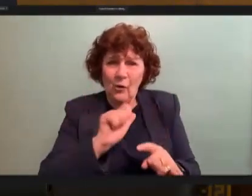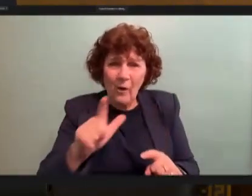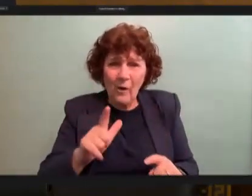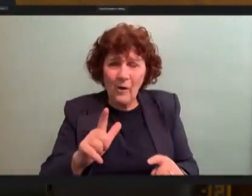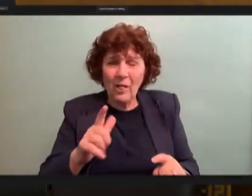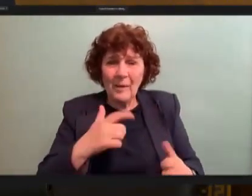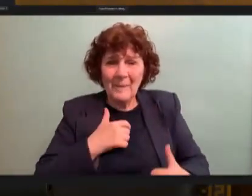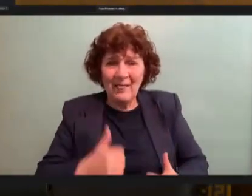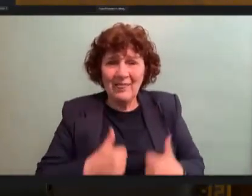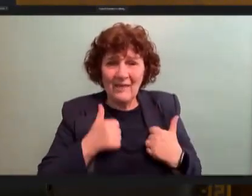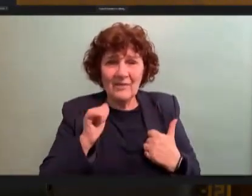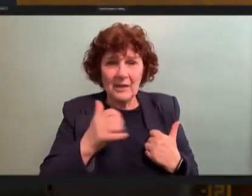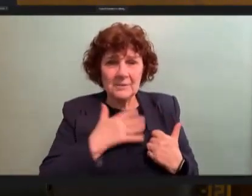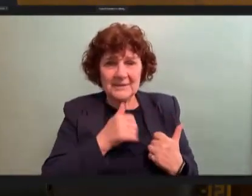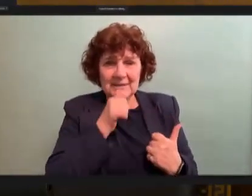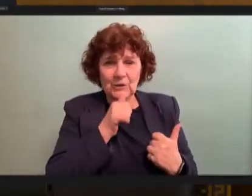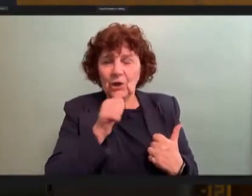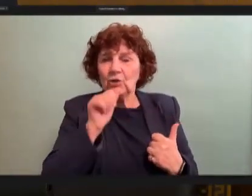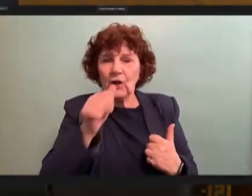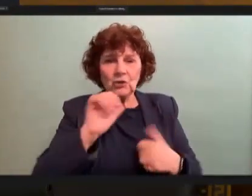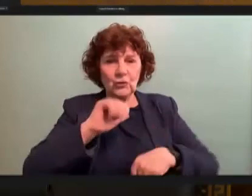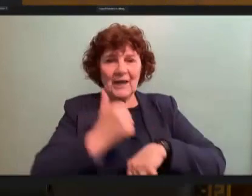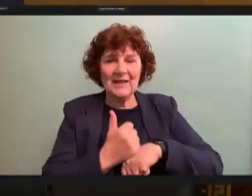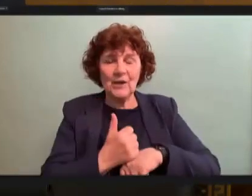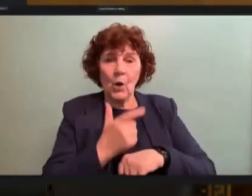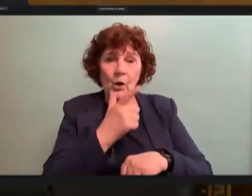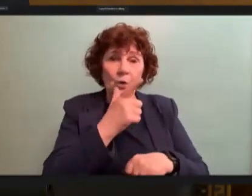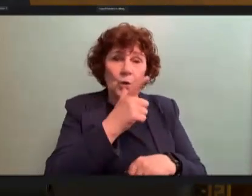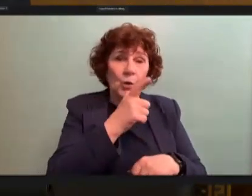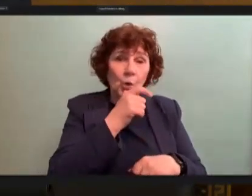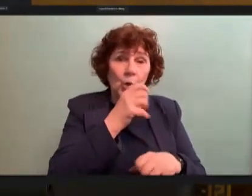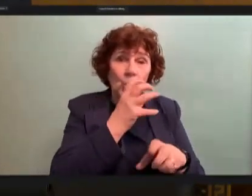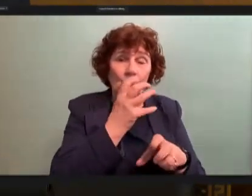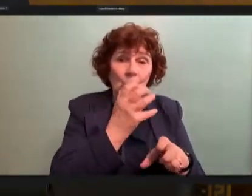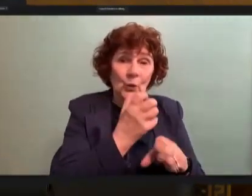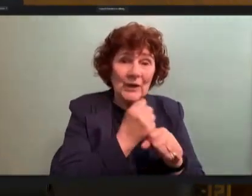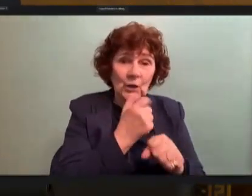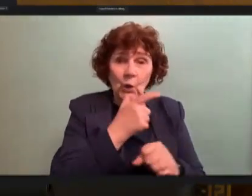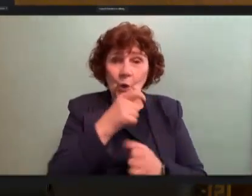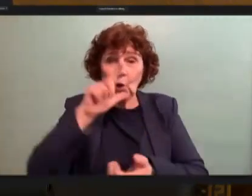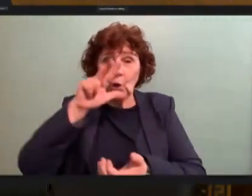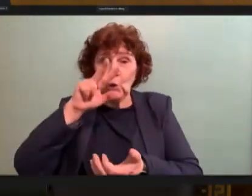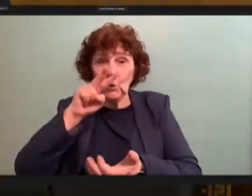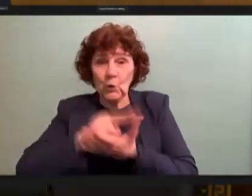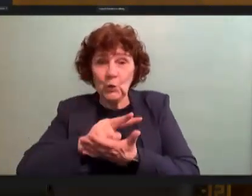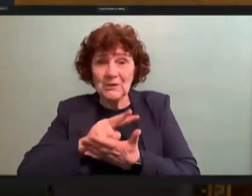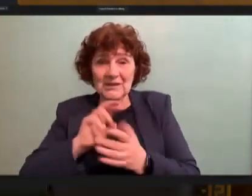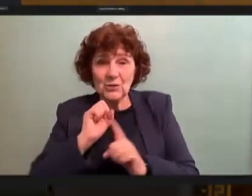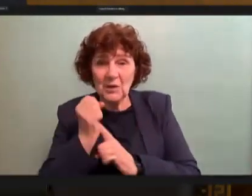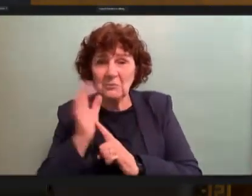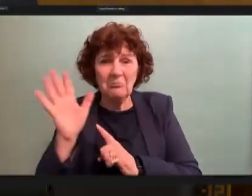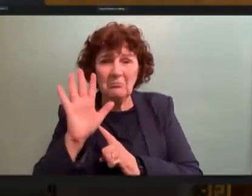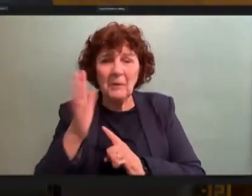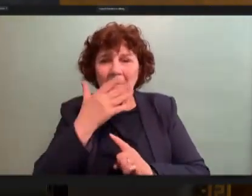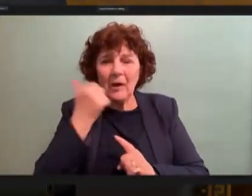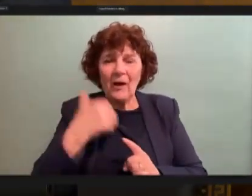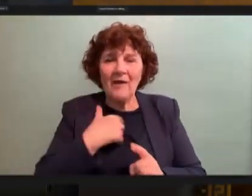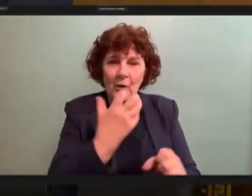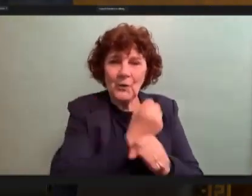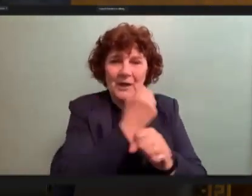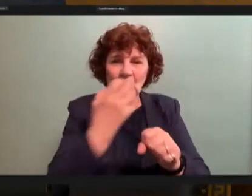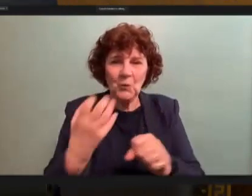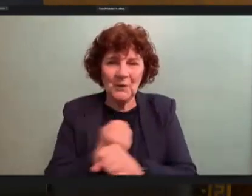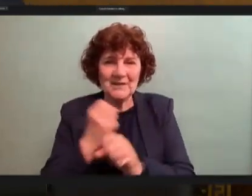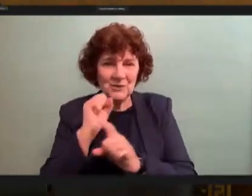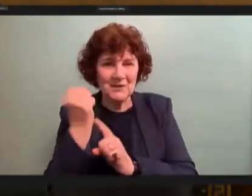create lose-win situations, but to create win-win, where everybody benefits. And I was just thinking that it's